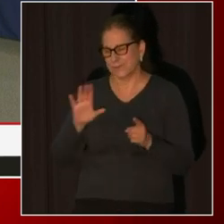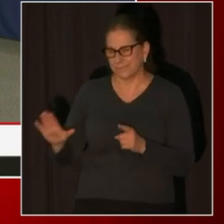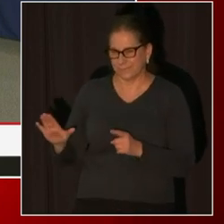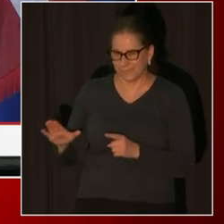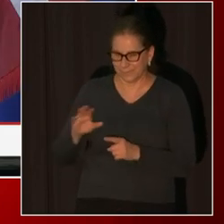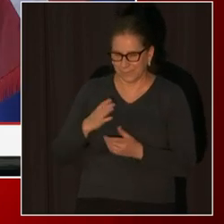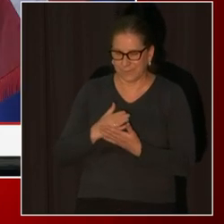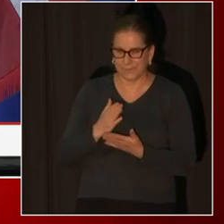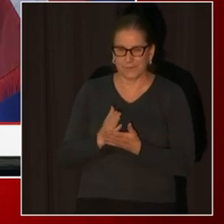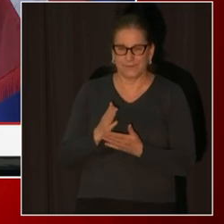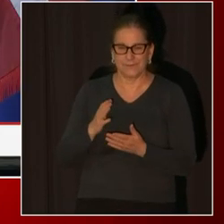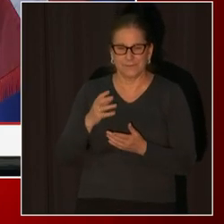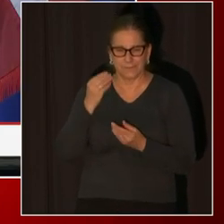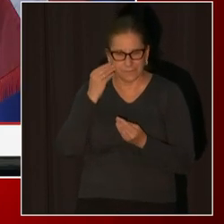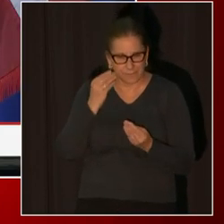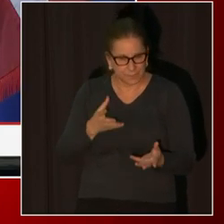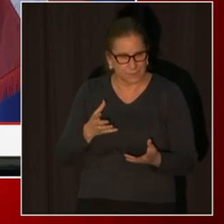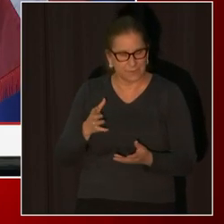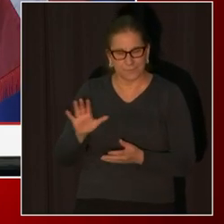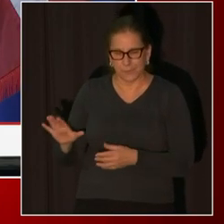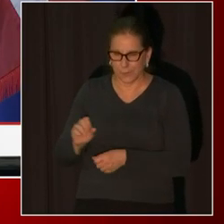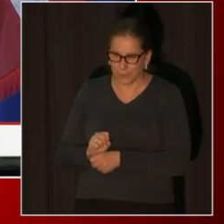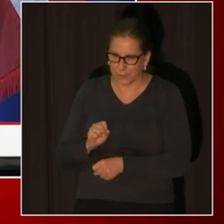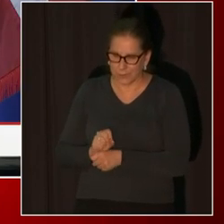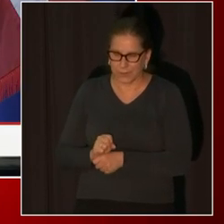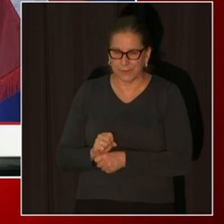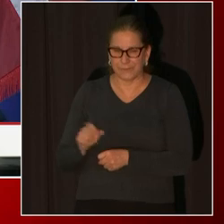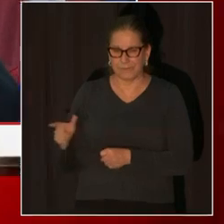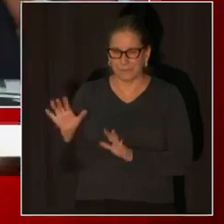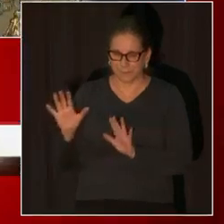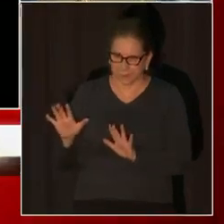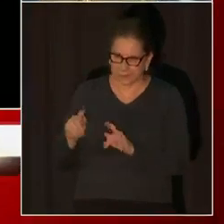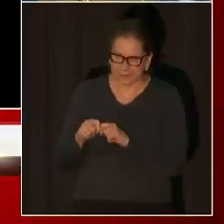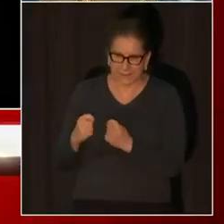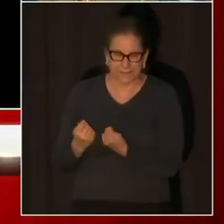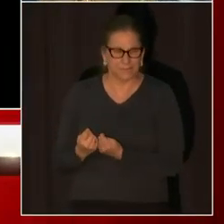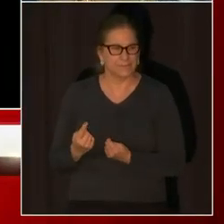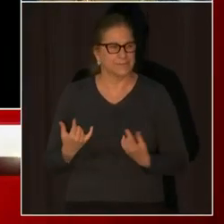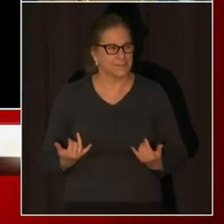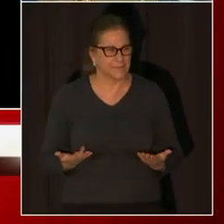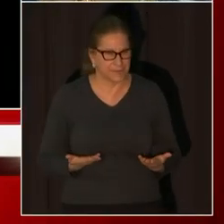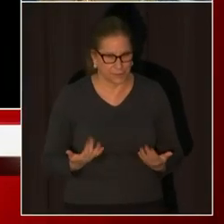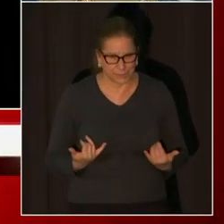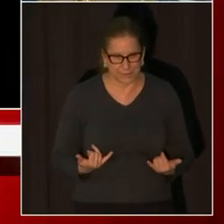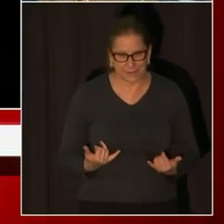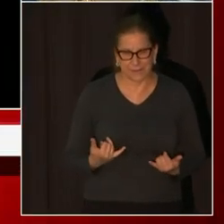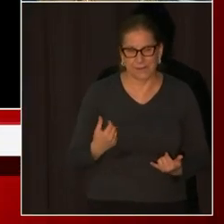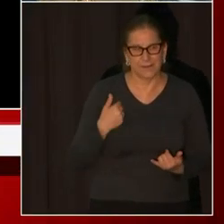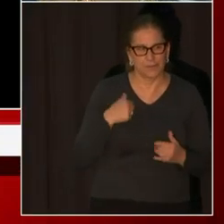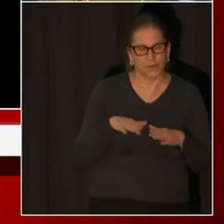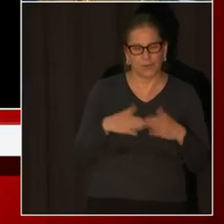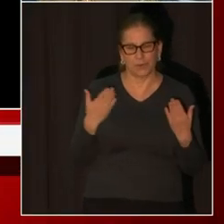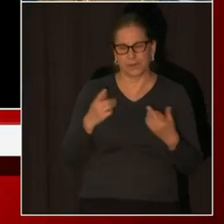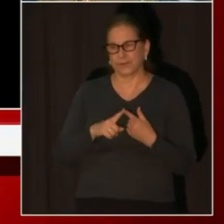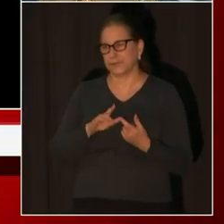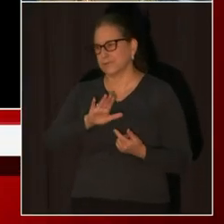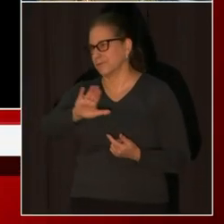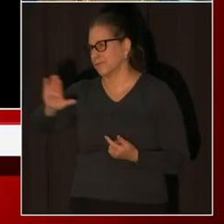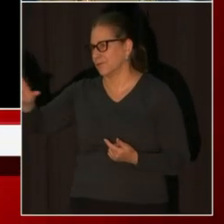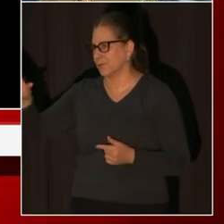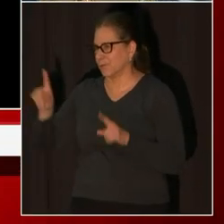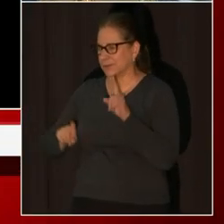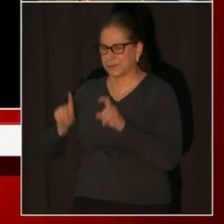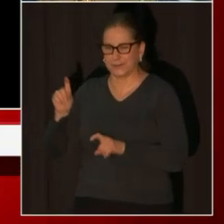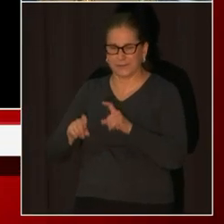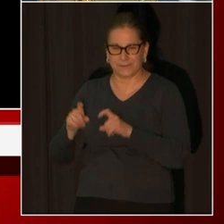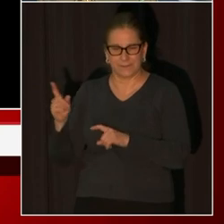work that you've done to bring us to this day, and we'll take your questions. Perry? Thank you for